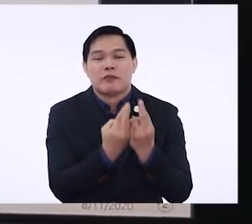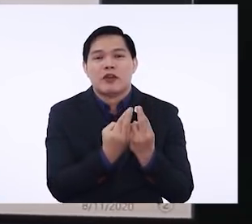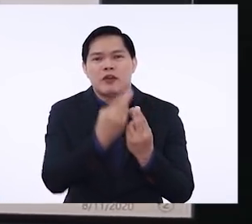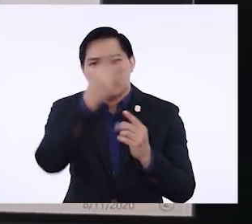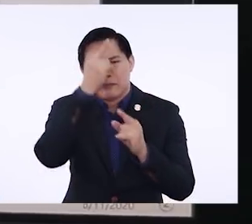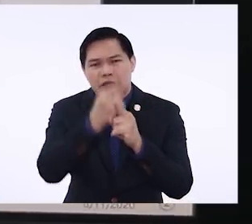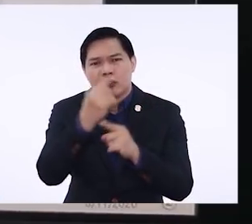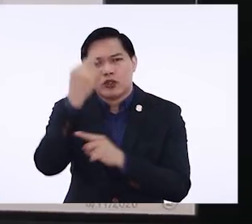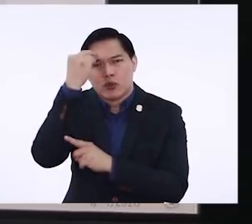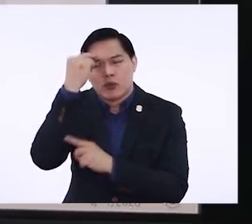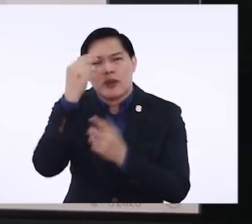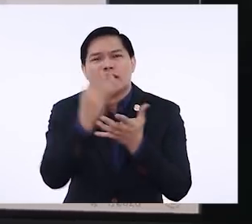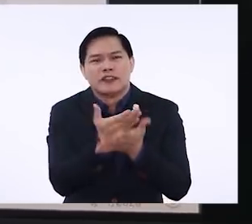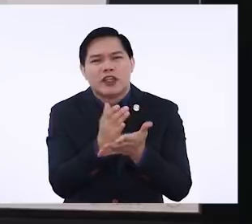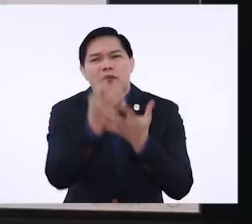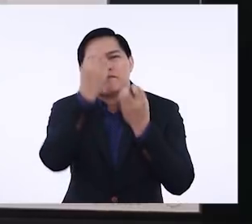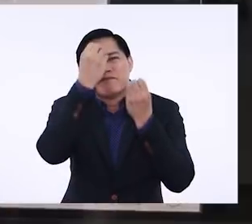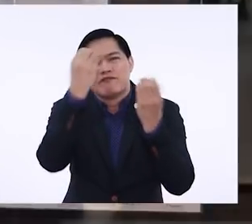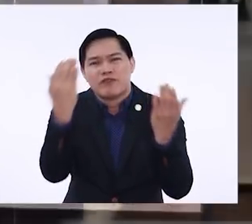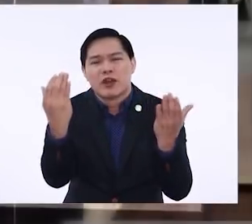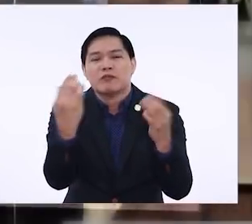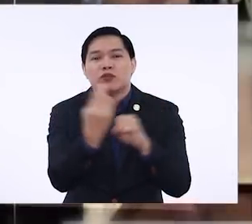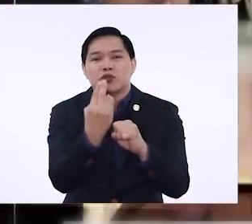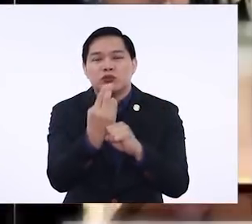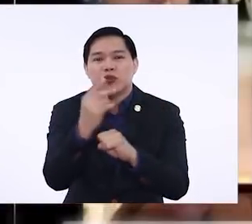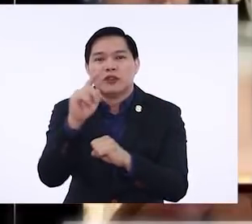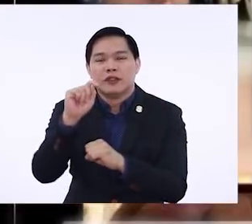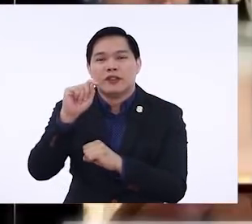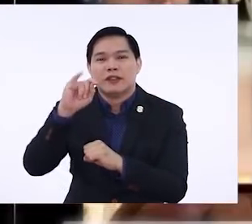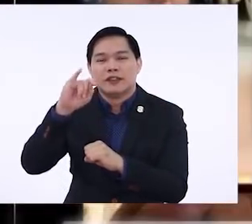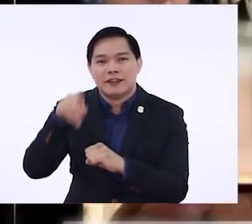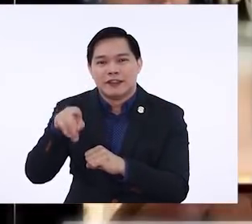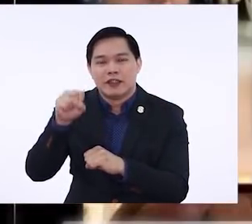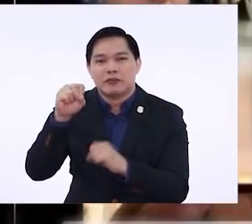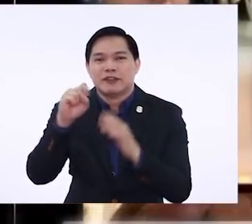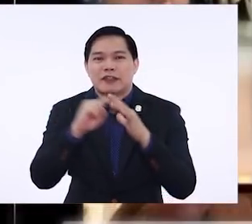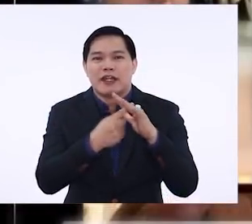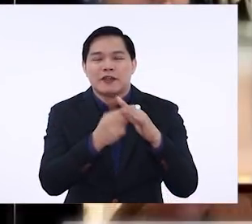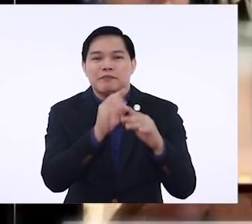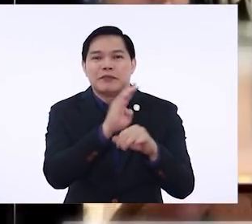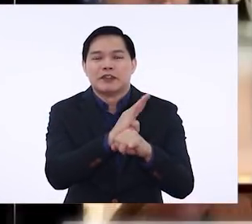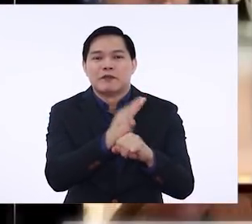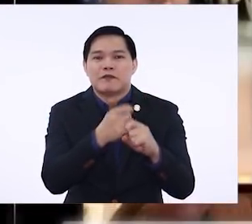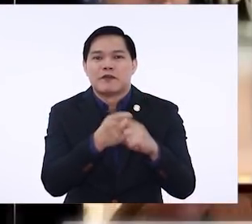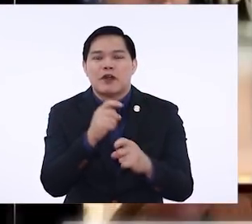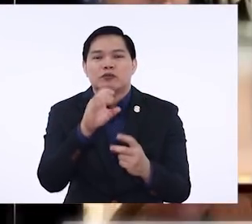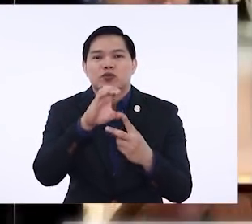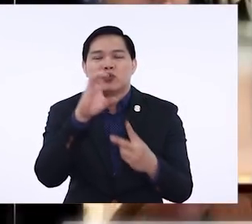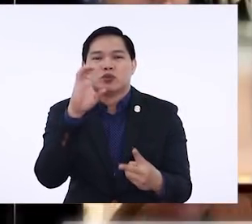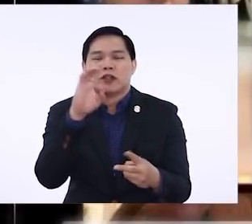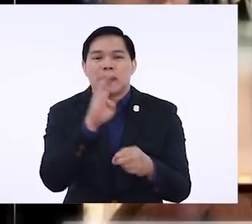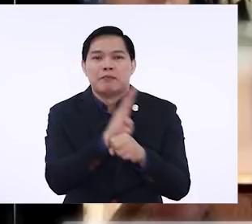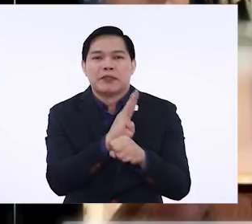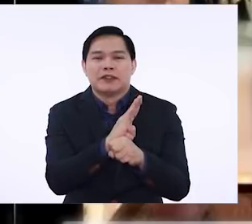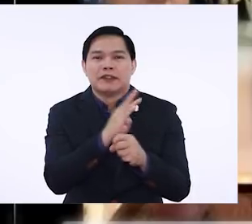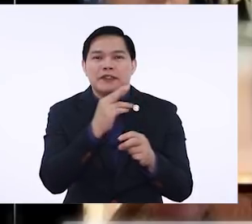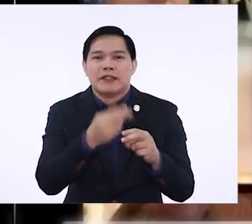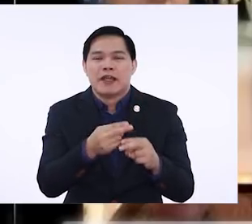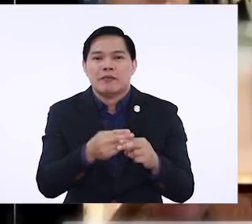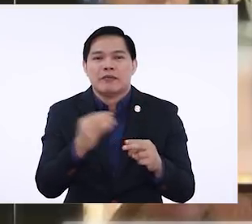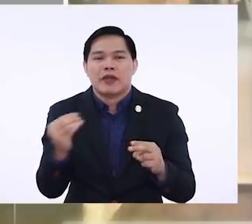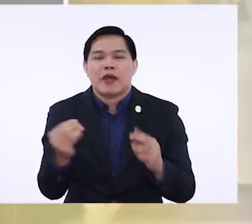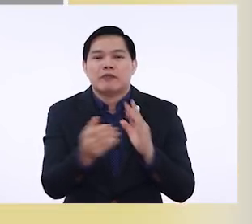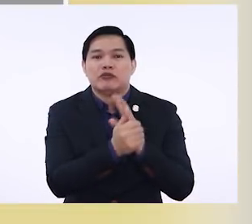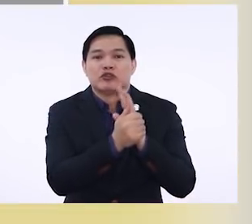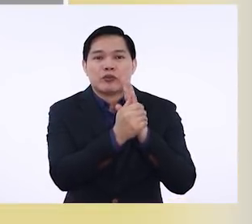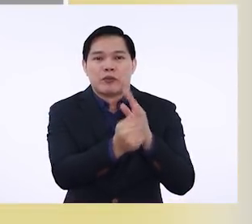Brother Noel shared a lot of very informative and useful tips for starting a business, from choosing a good business name to planning